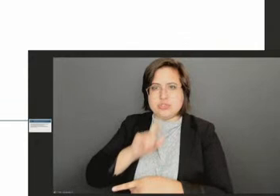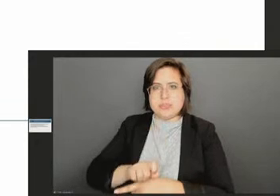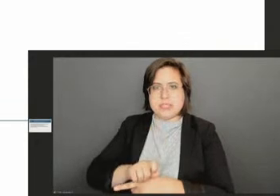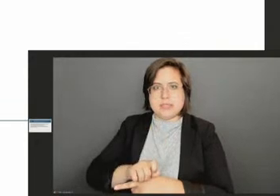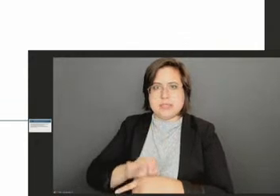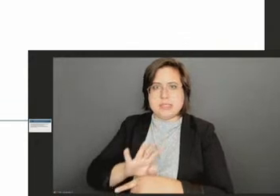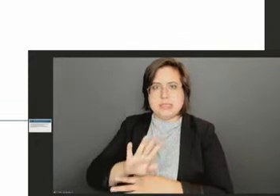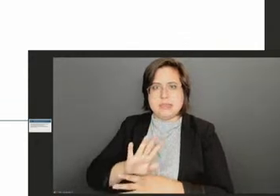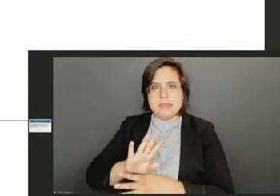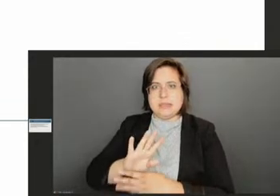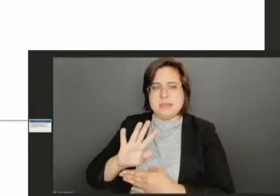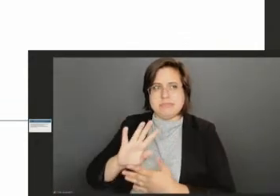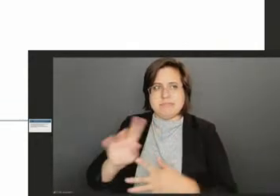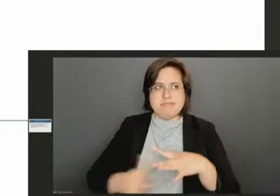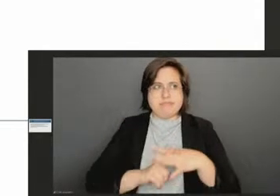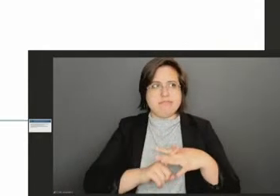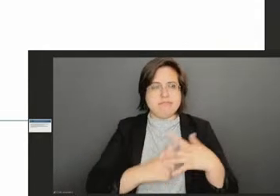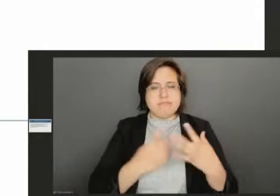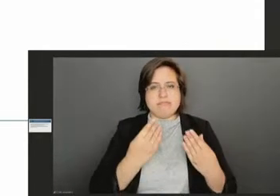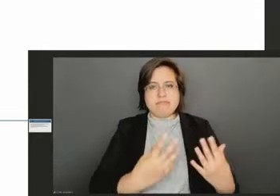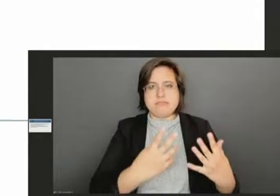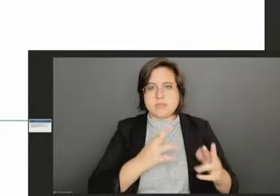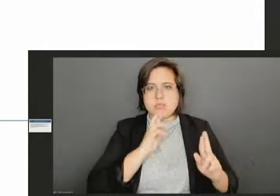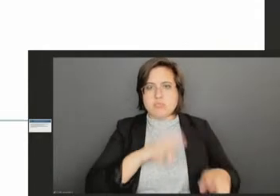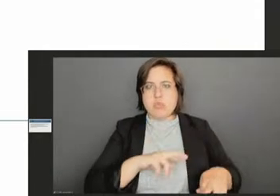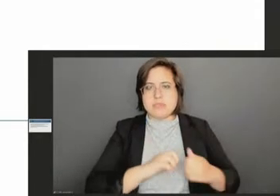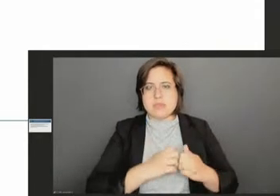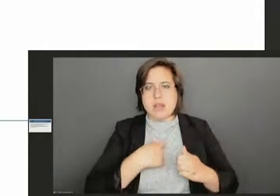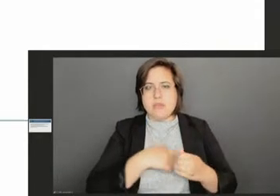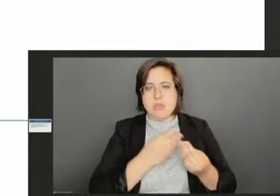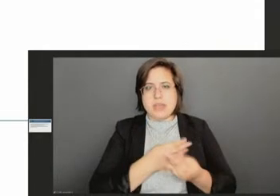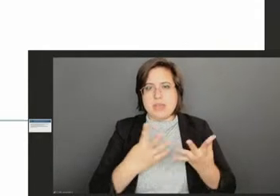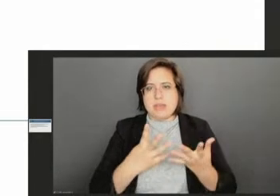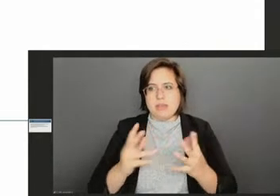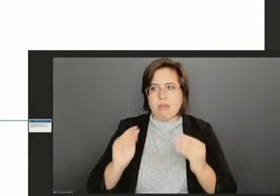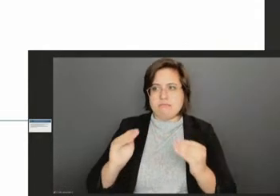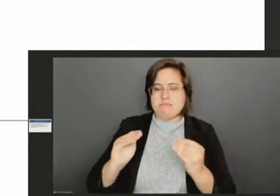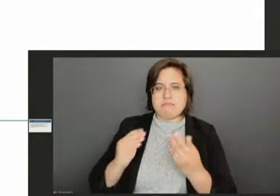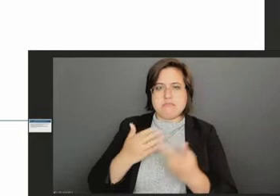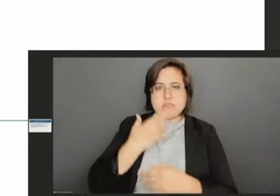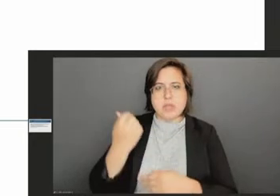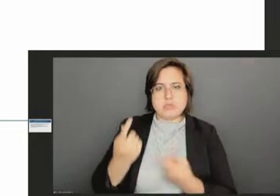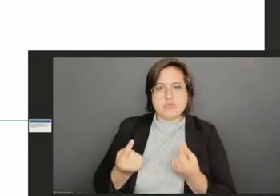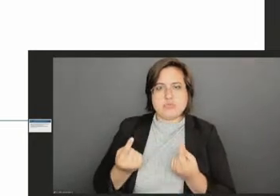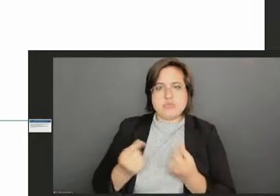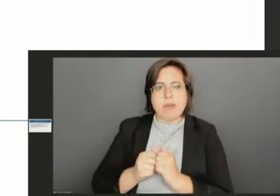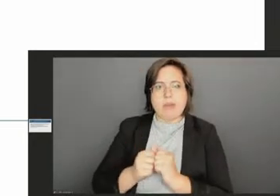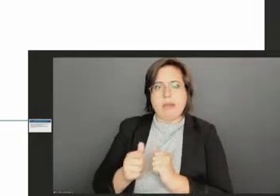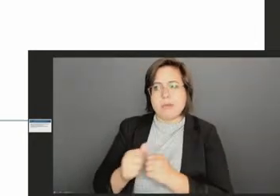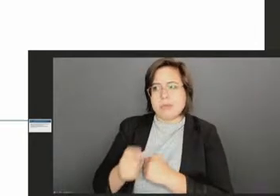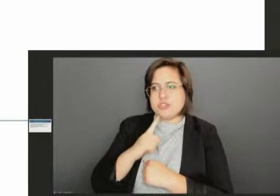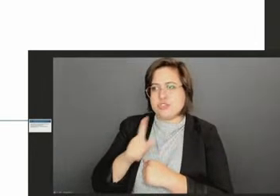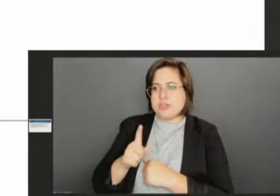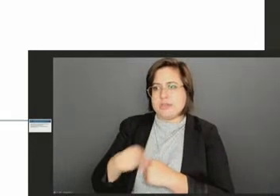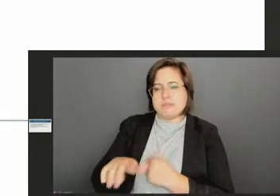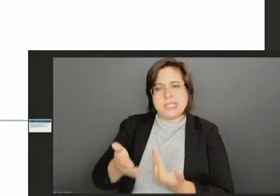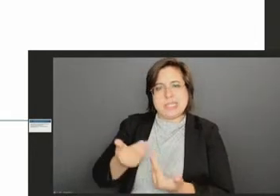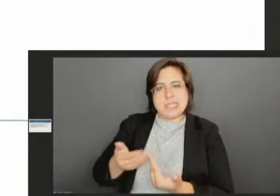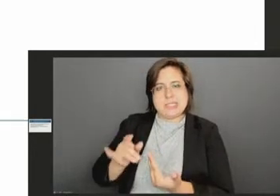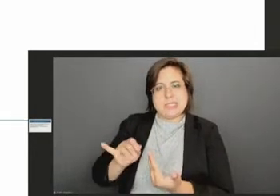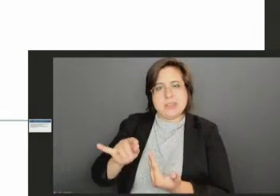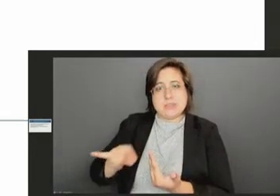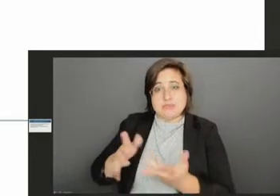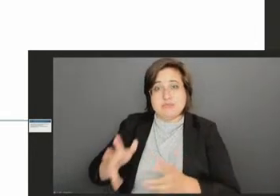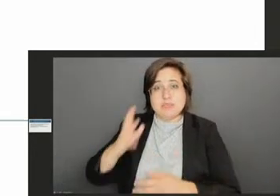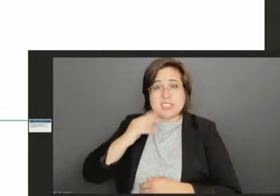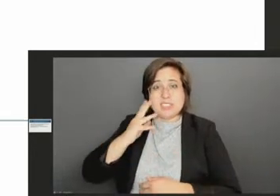these reports, and trying to disseminate what are the best practices, in short, how to make it easy for people who've